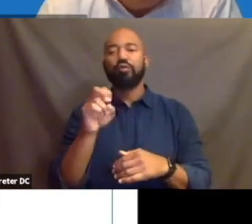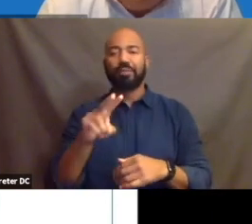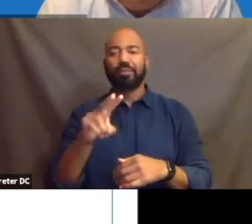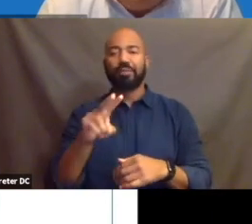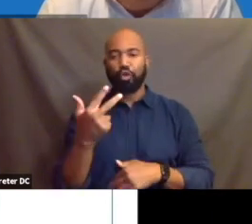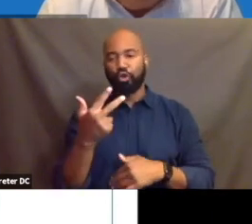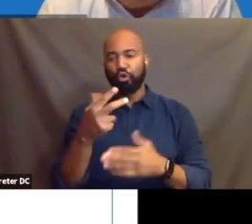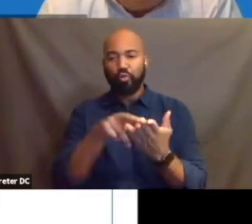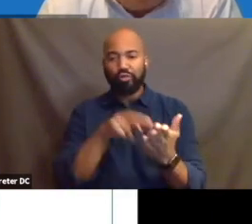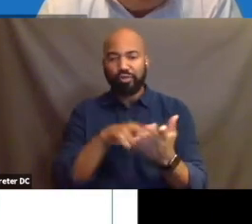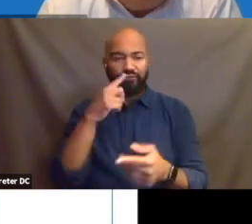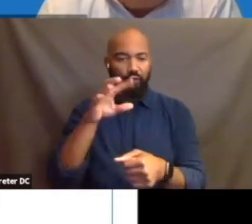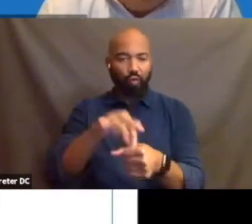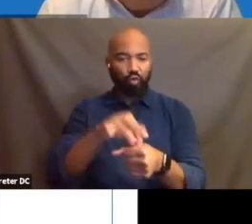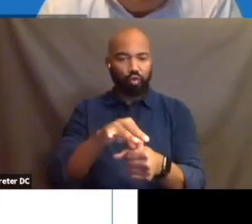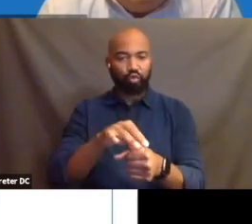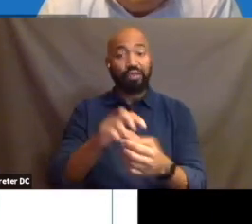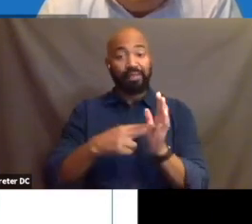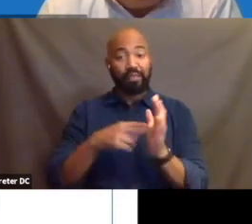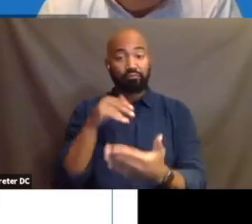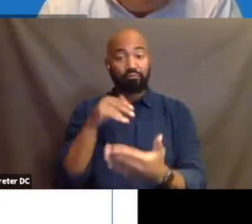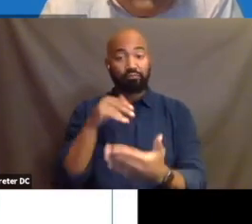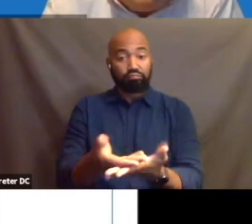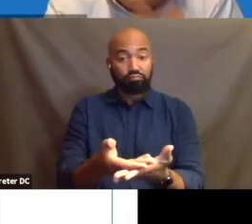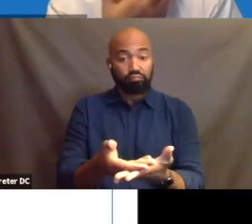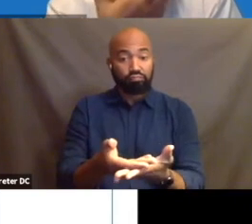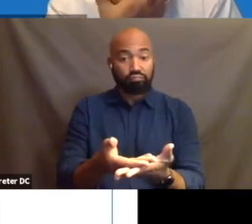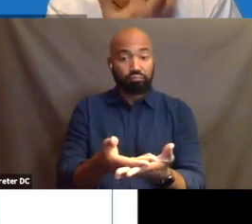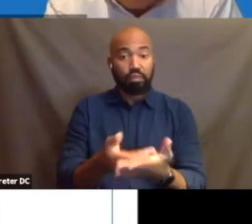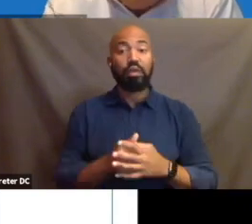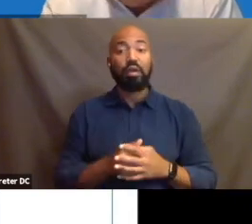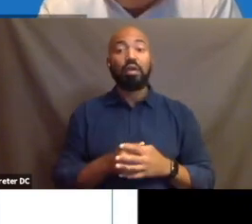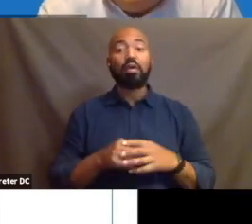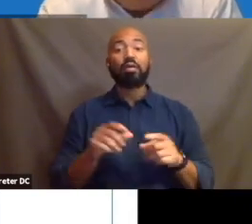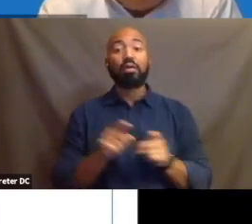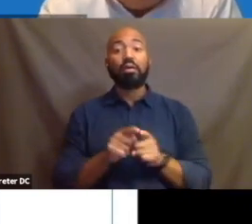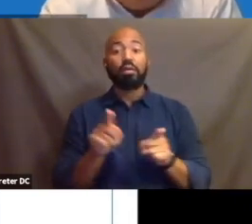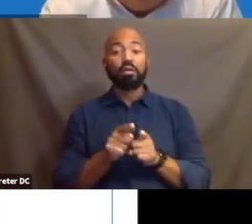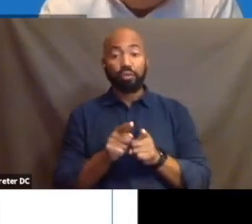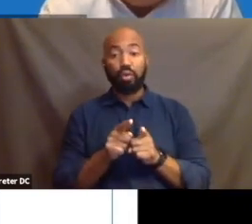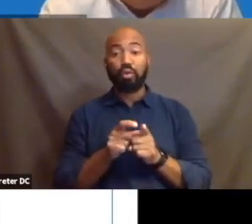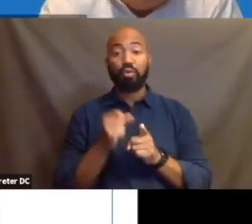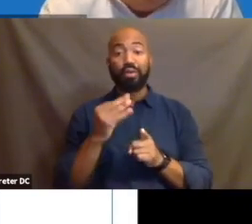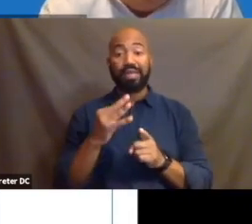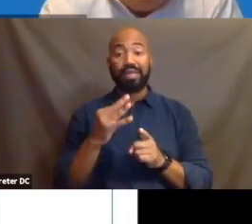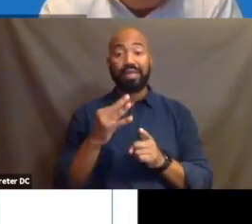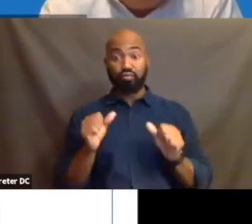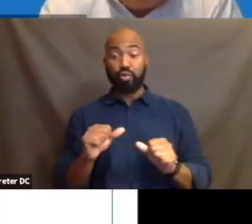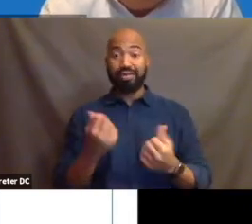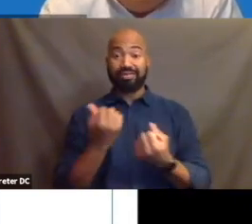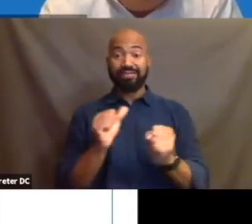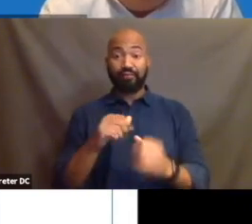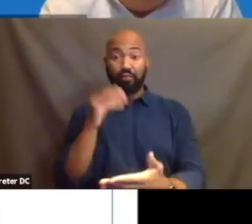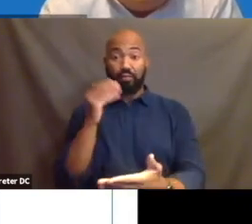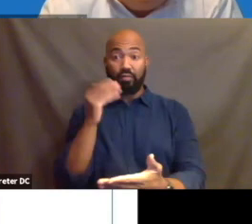frankly. So if all else fails, and we're able to safely go to the polls on